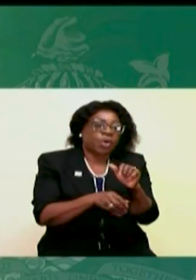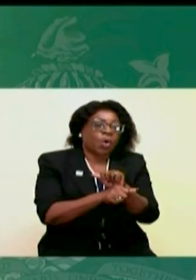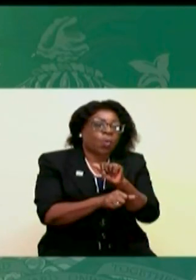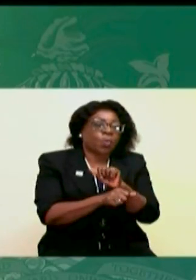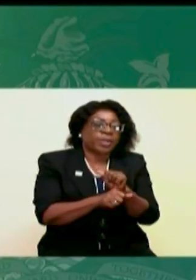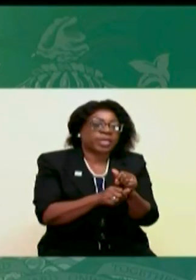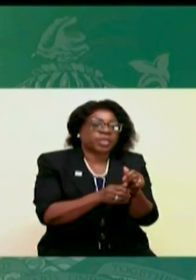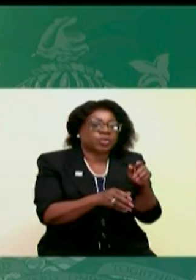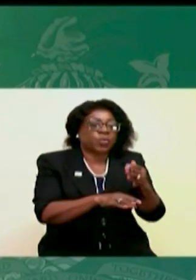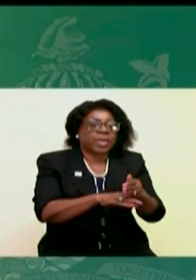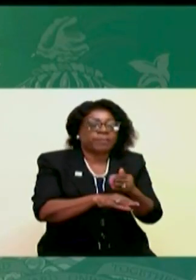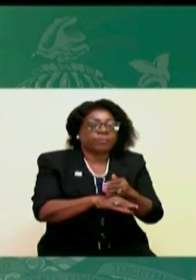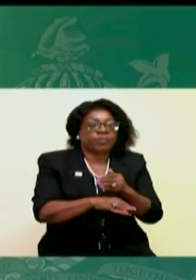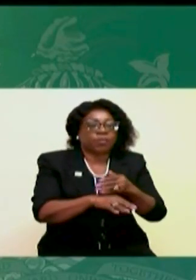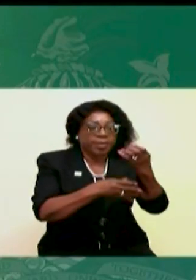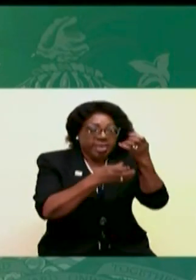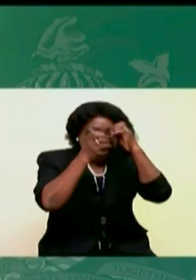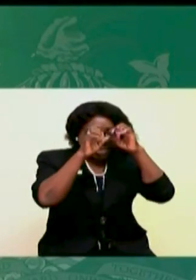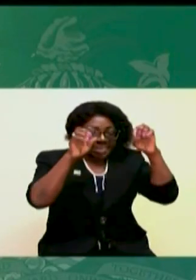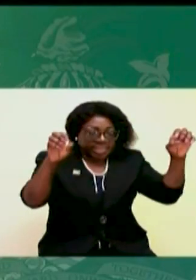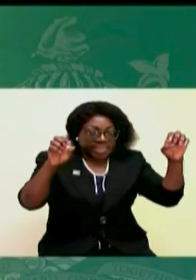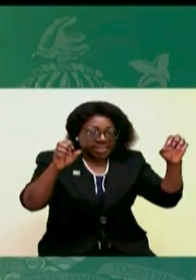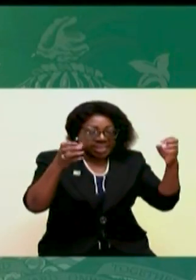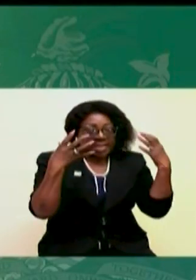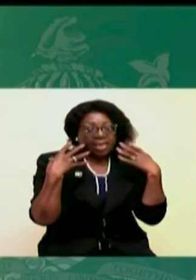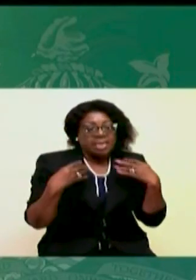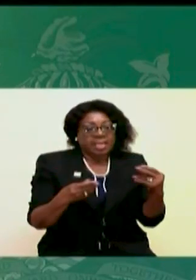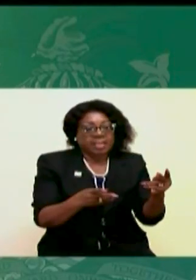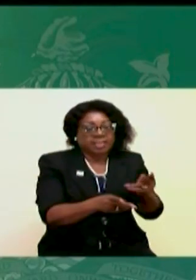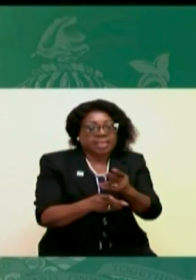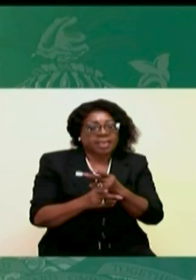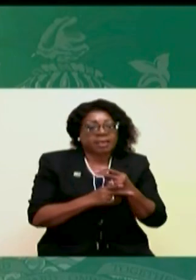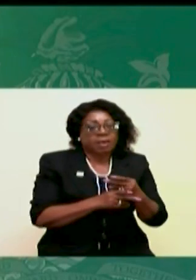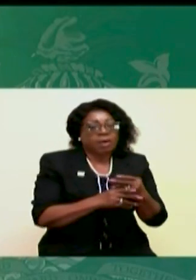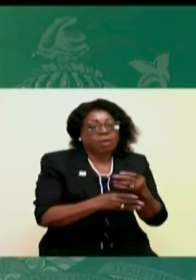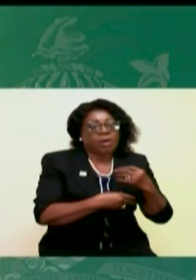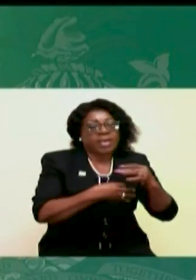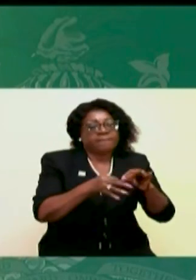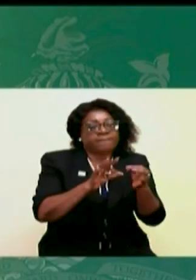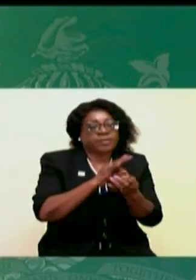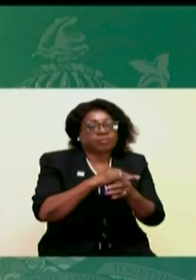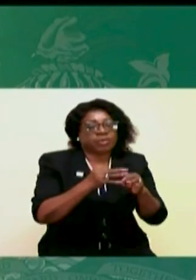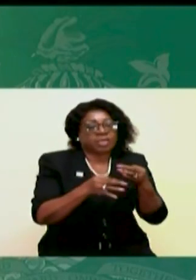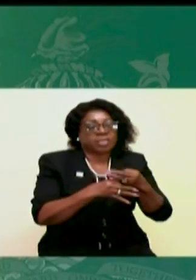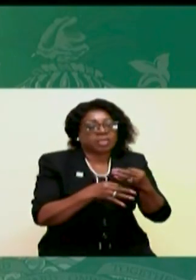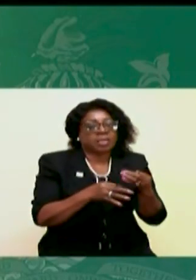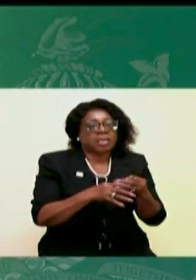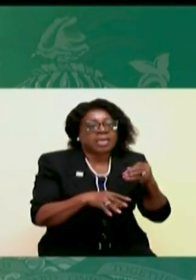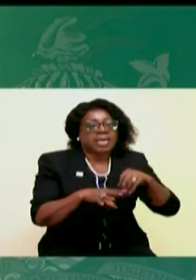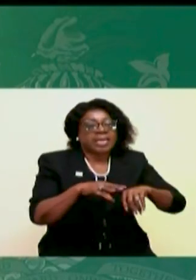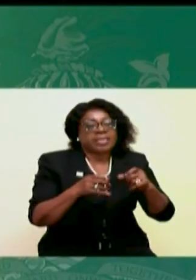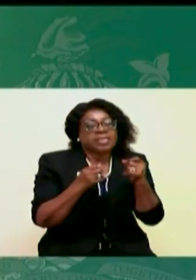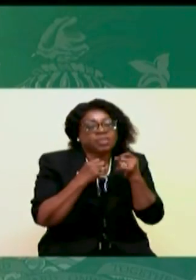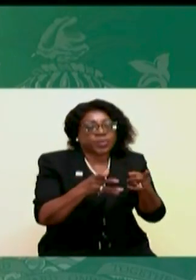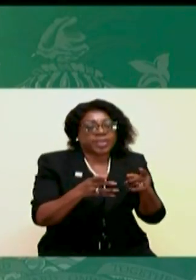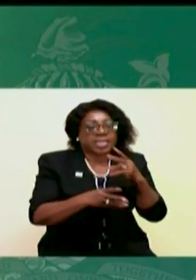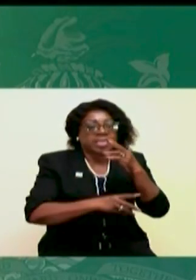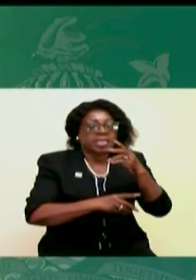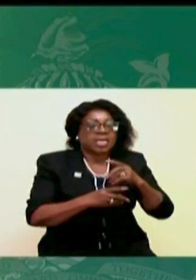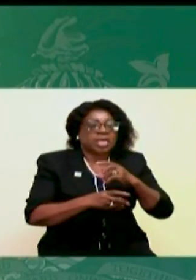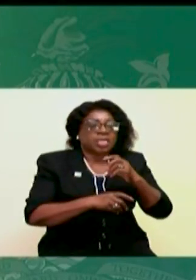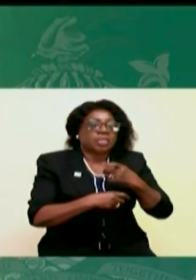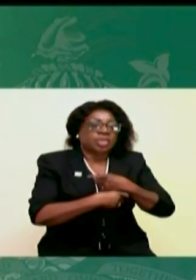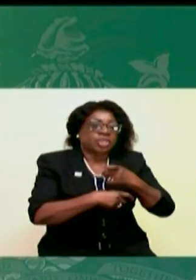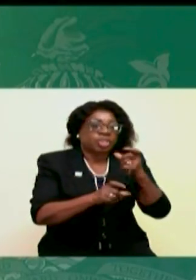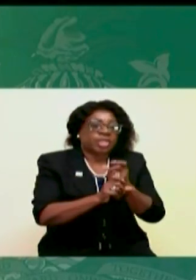improve education, healthcare, or infrastructure. In this rapidly changing world, Madam Speaker,